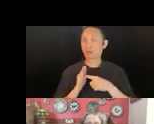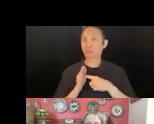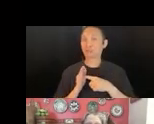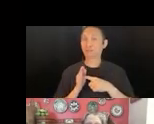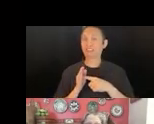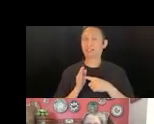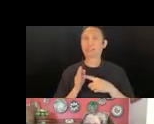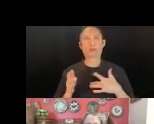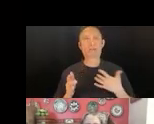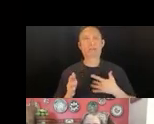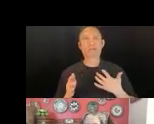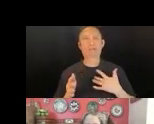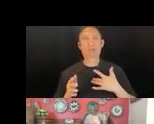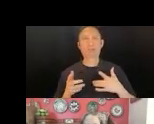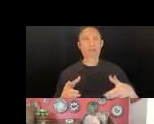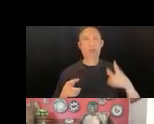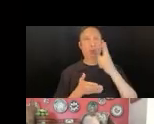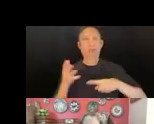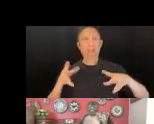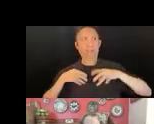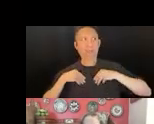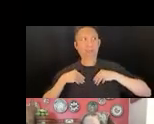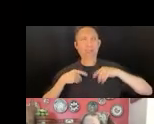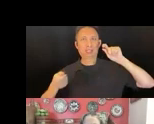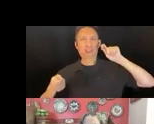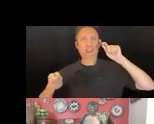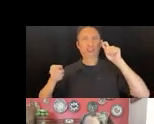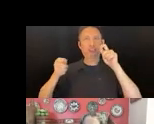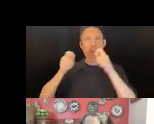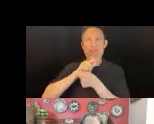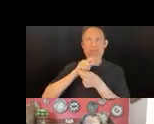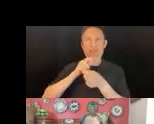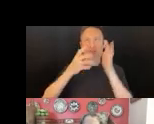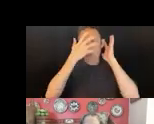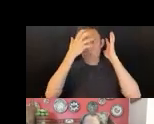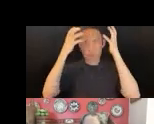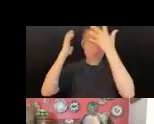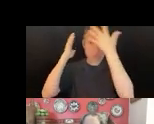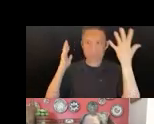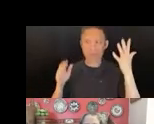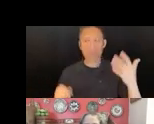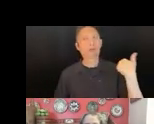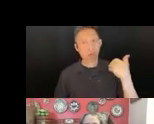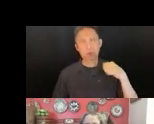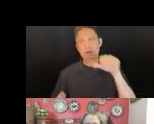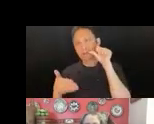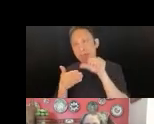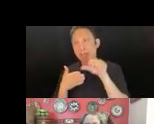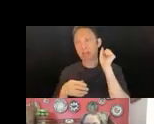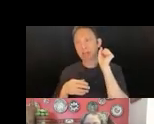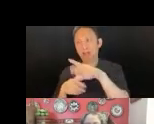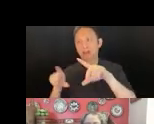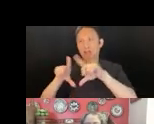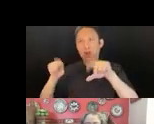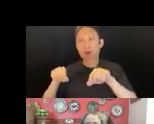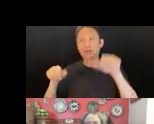past, we had the invitations that came in the mail and the cards and the posters. Then to get coverage, you